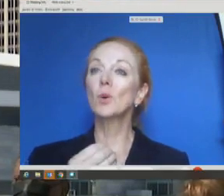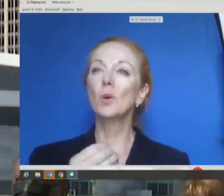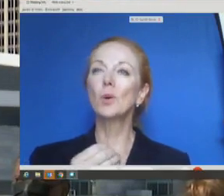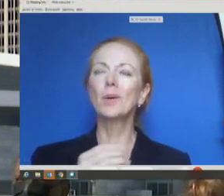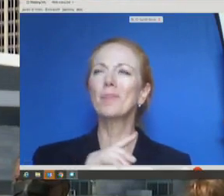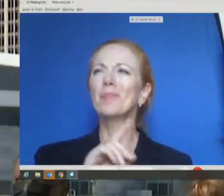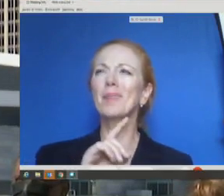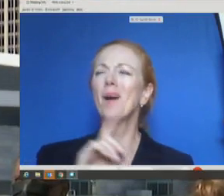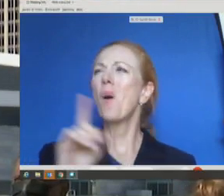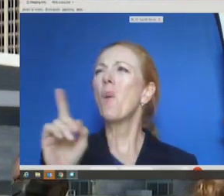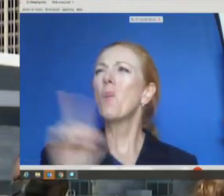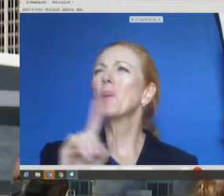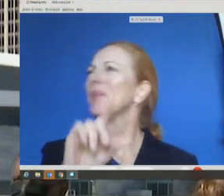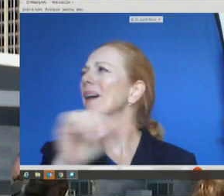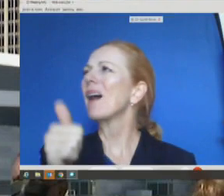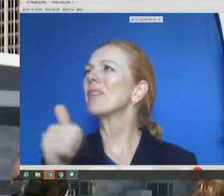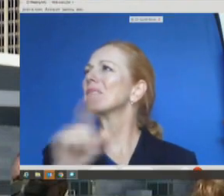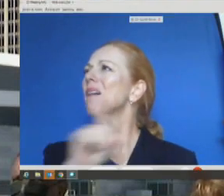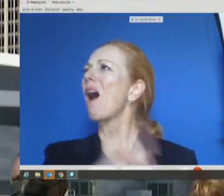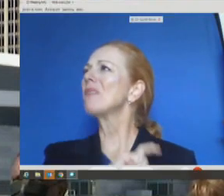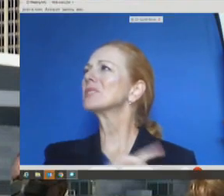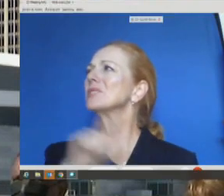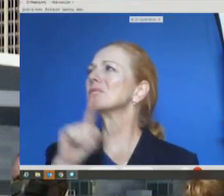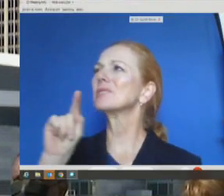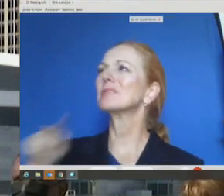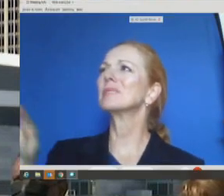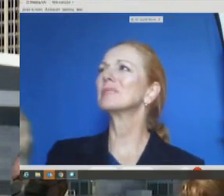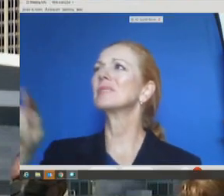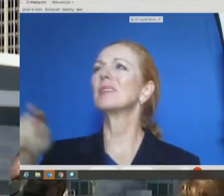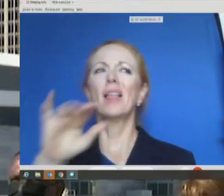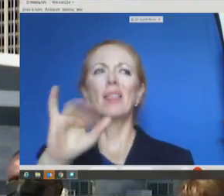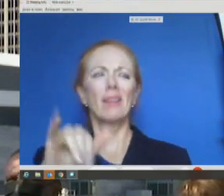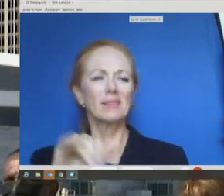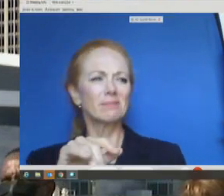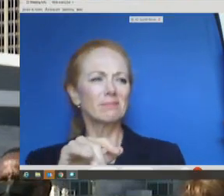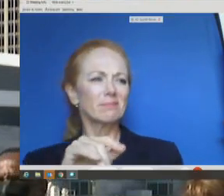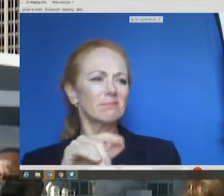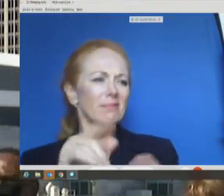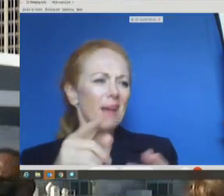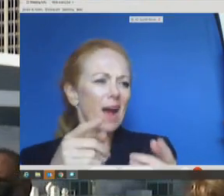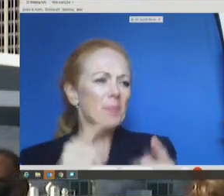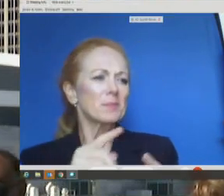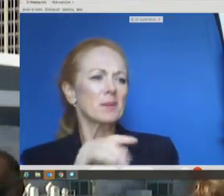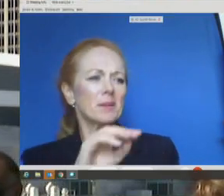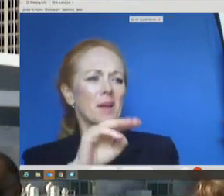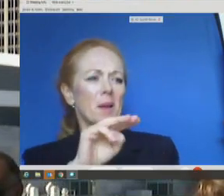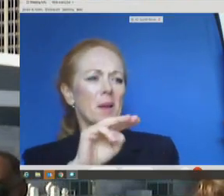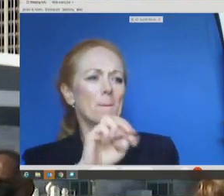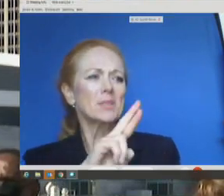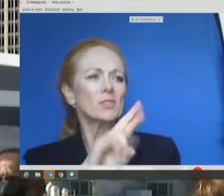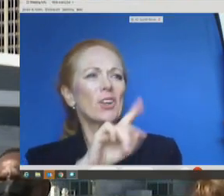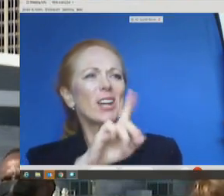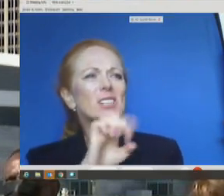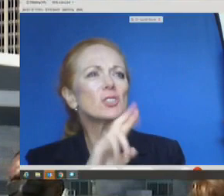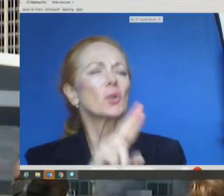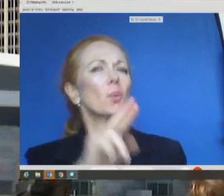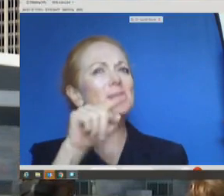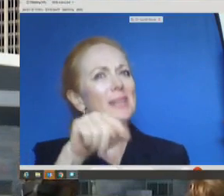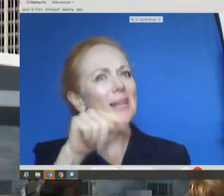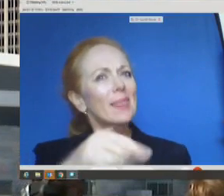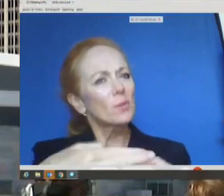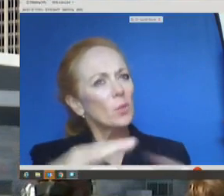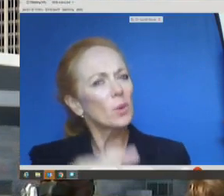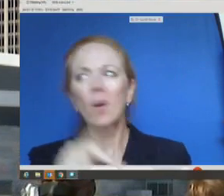someone who has resigned from another agency in lieu of termination. And then when Mr. Easter was in the interview room by